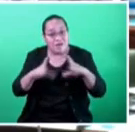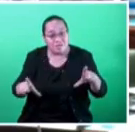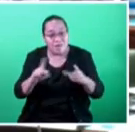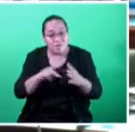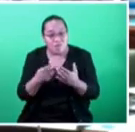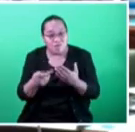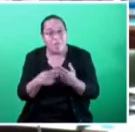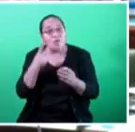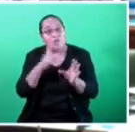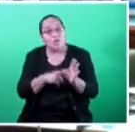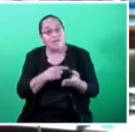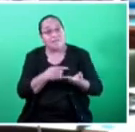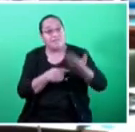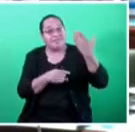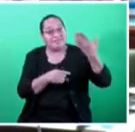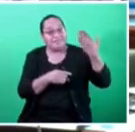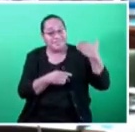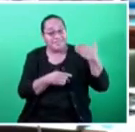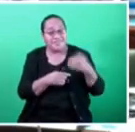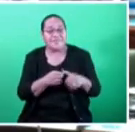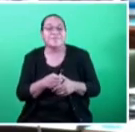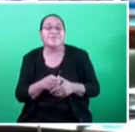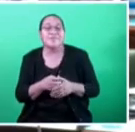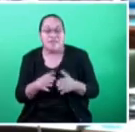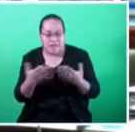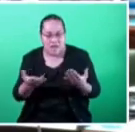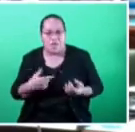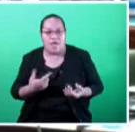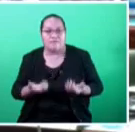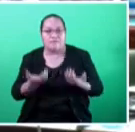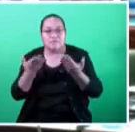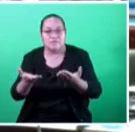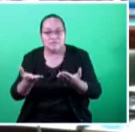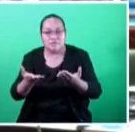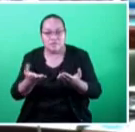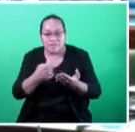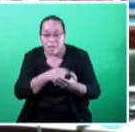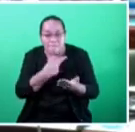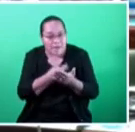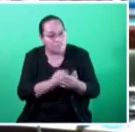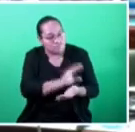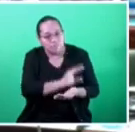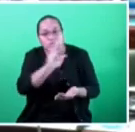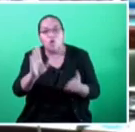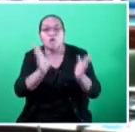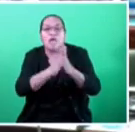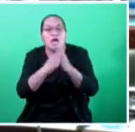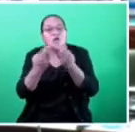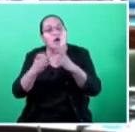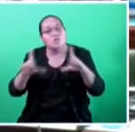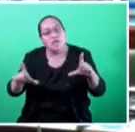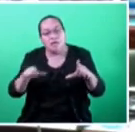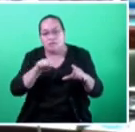from 2 years ago when the ministry was announced, we now provide dedicated money, grants to municipal councils